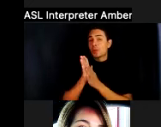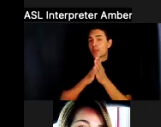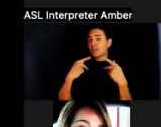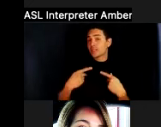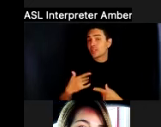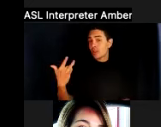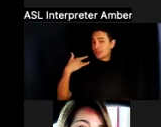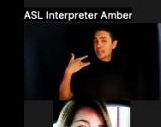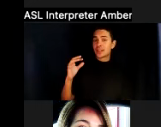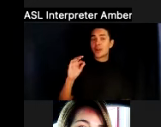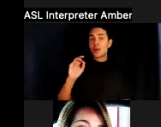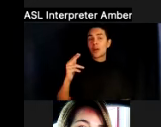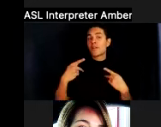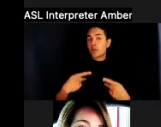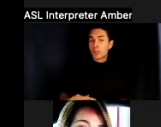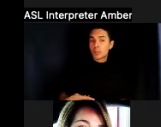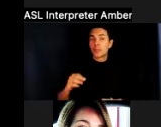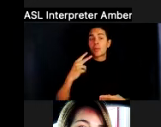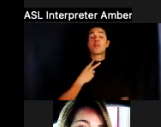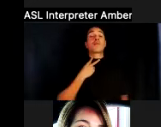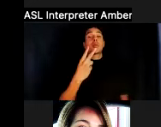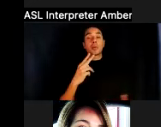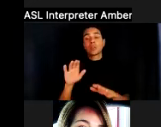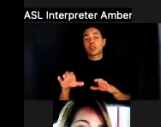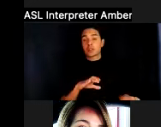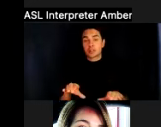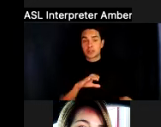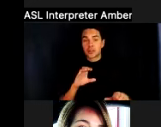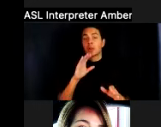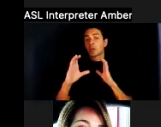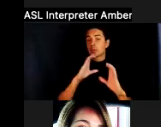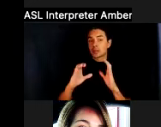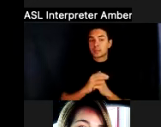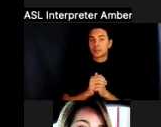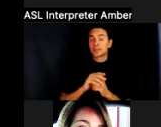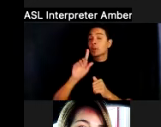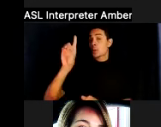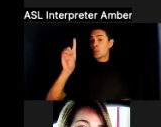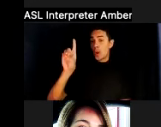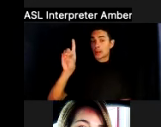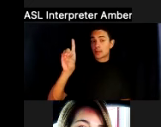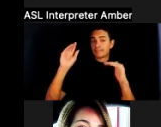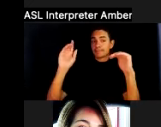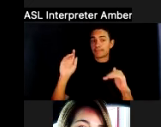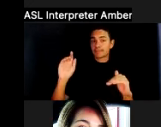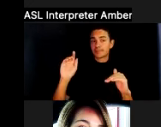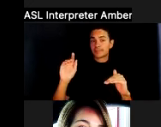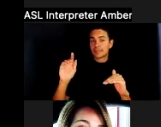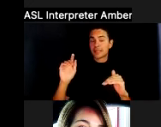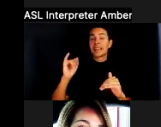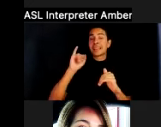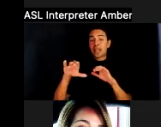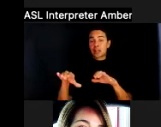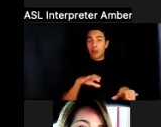nature when submission to that conduct or communication is made a term or condition